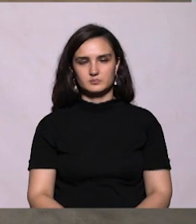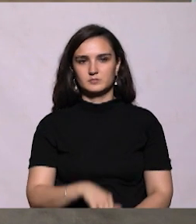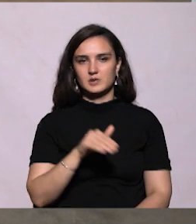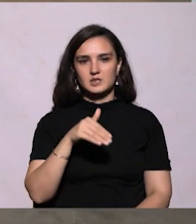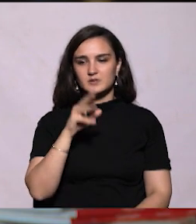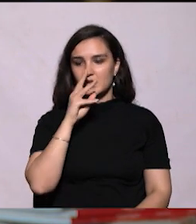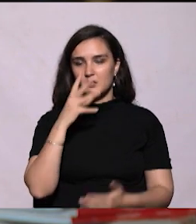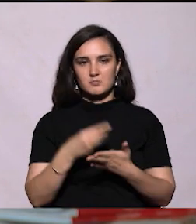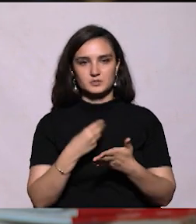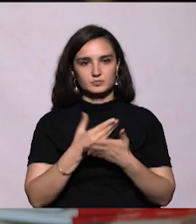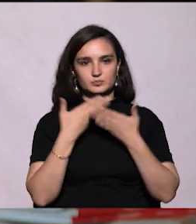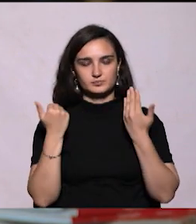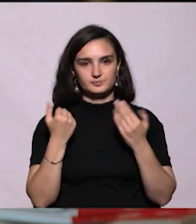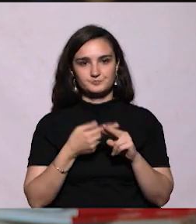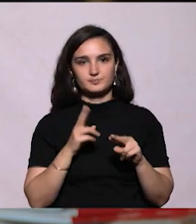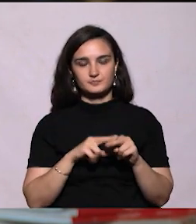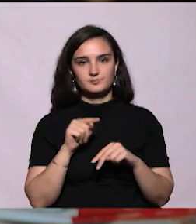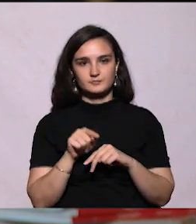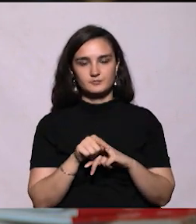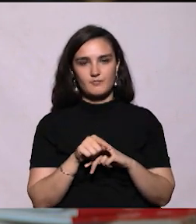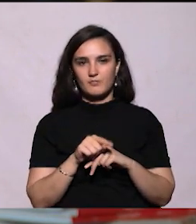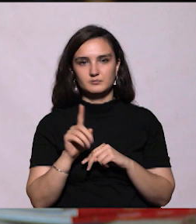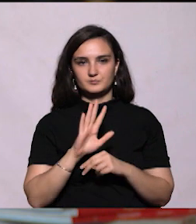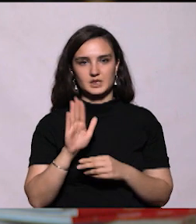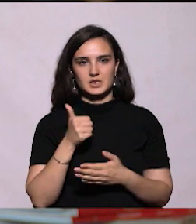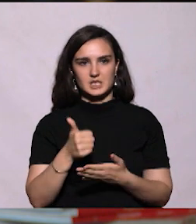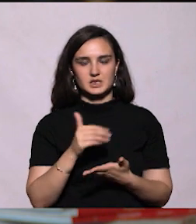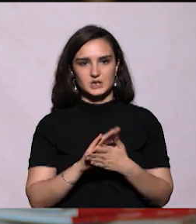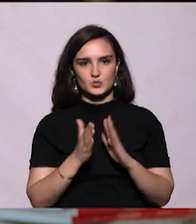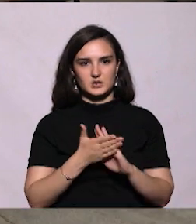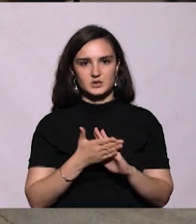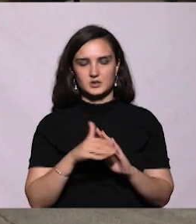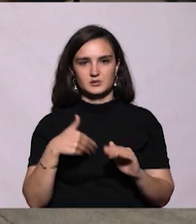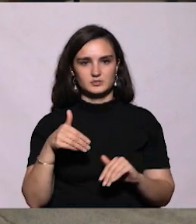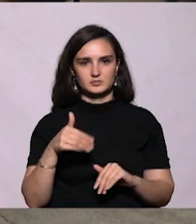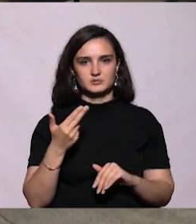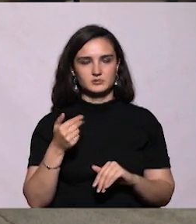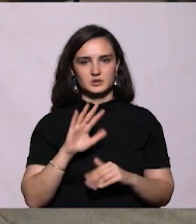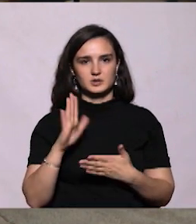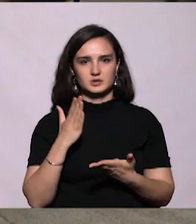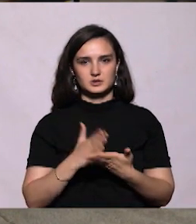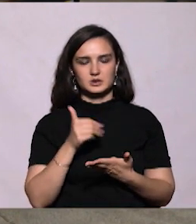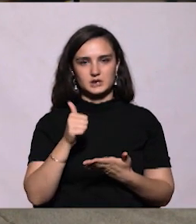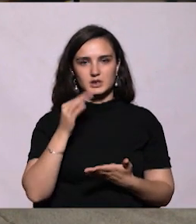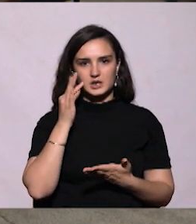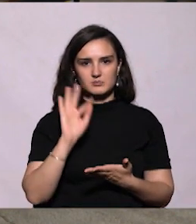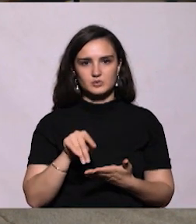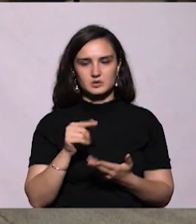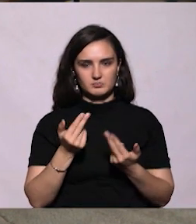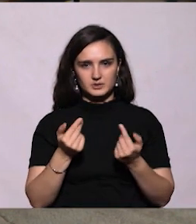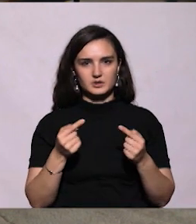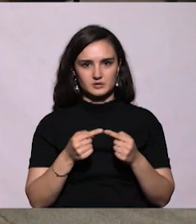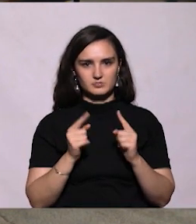income. Unemployment is never a good situation to be in. Yeah, it's not a good experience,